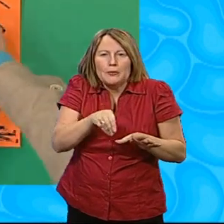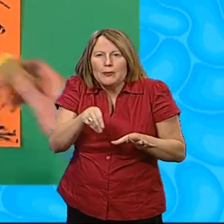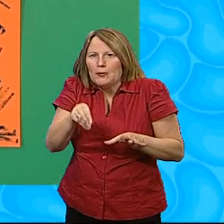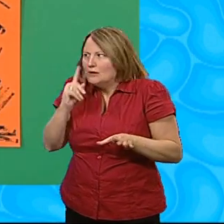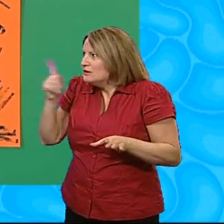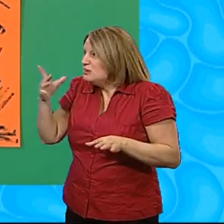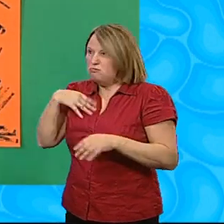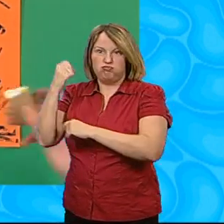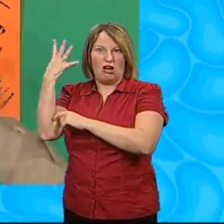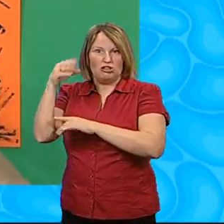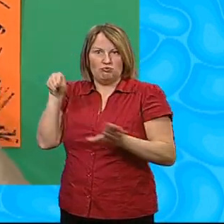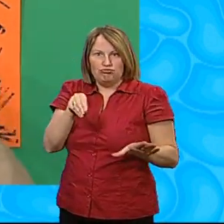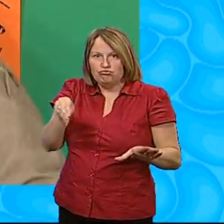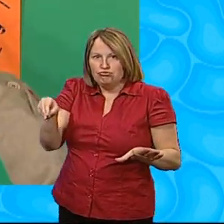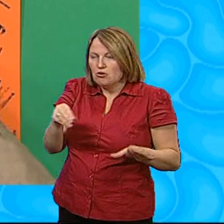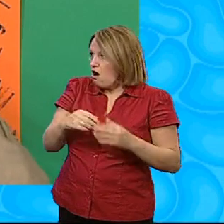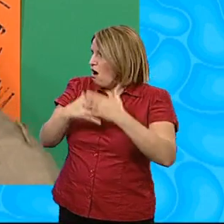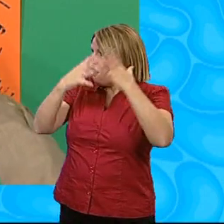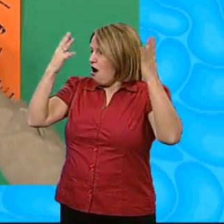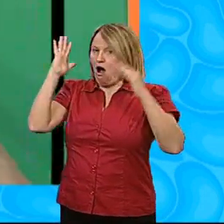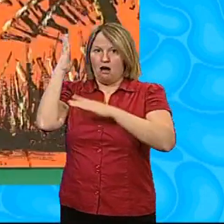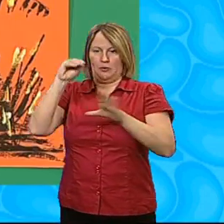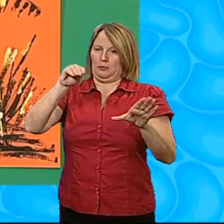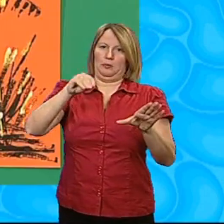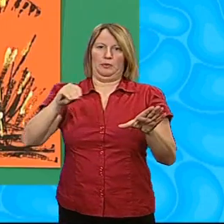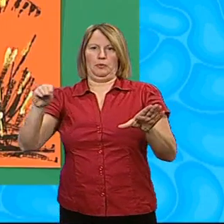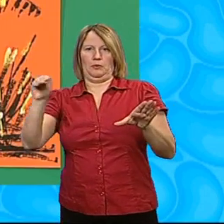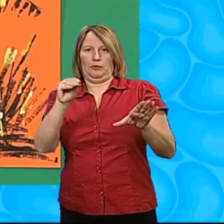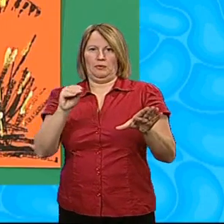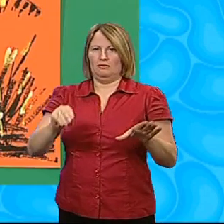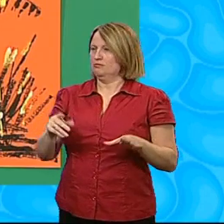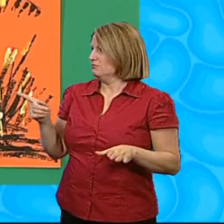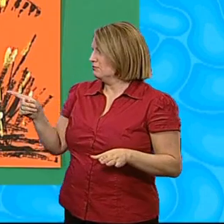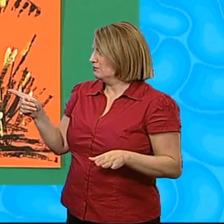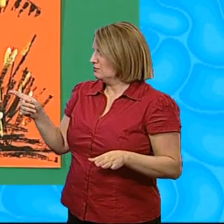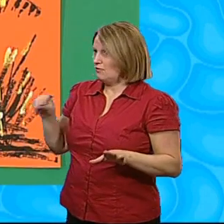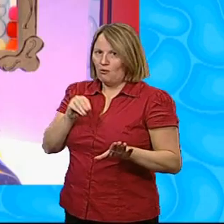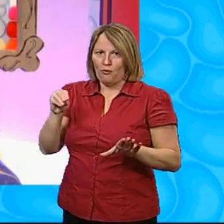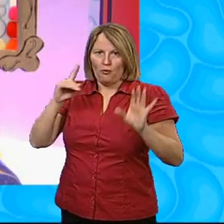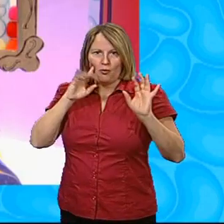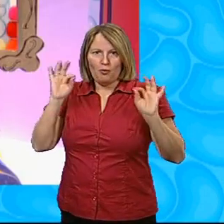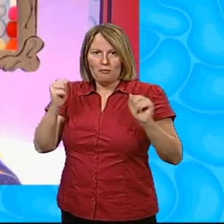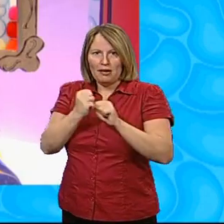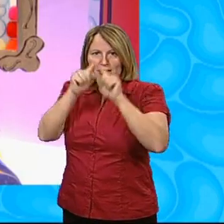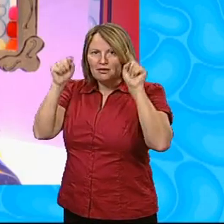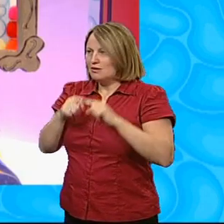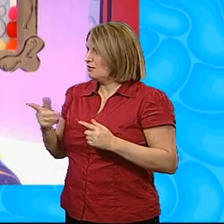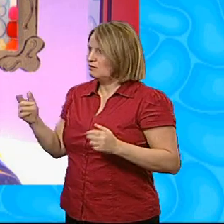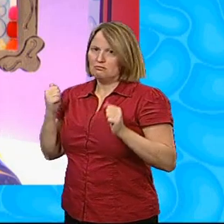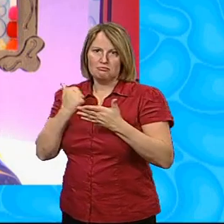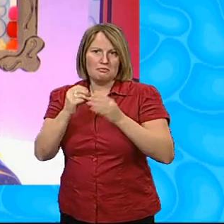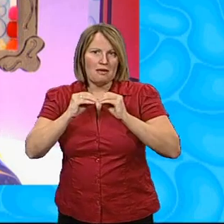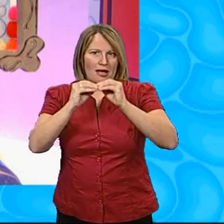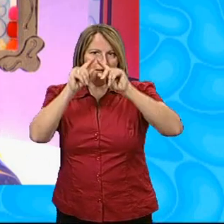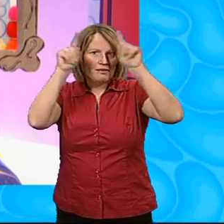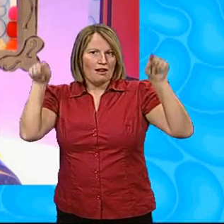don't need any brushes at all to create art. All you need is an old bit of card. Why don't you have a go? What a great